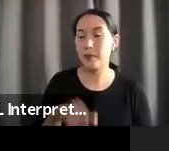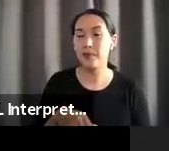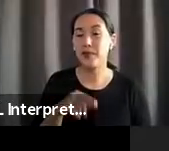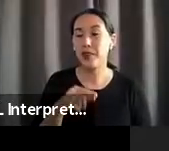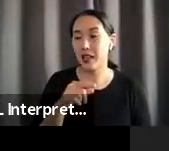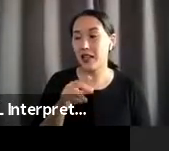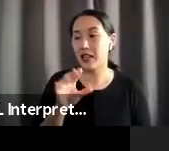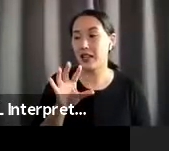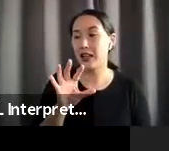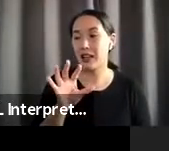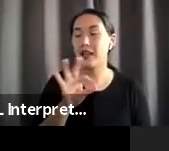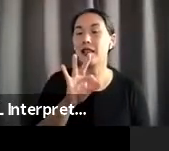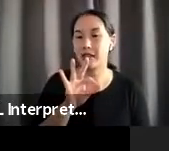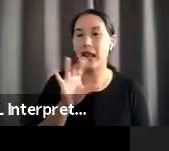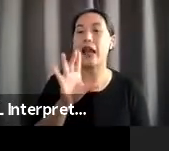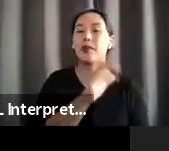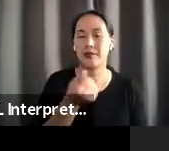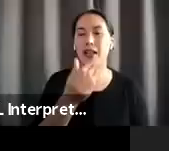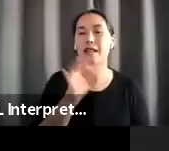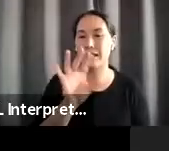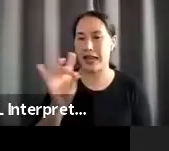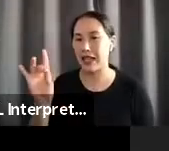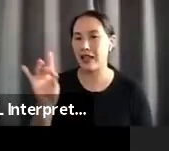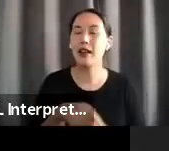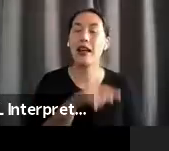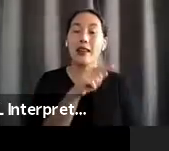store and so forth.